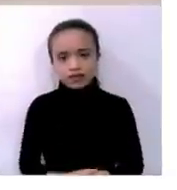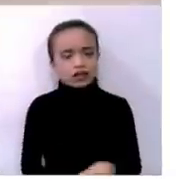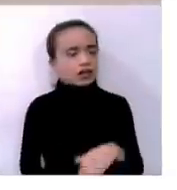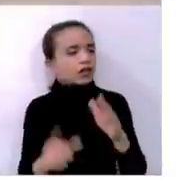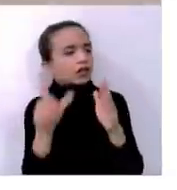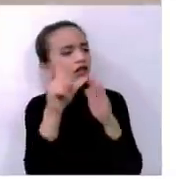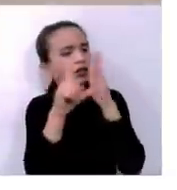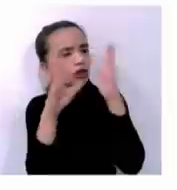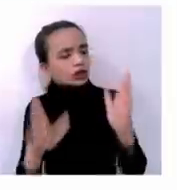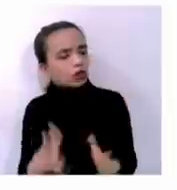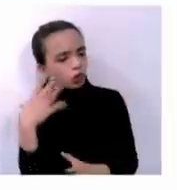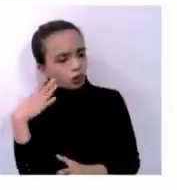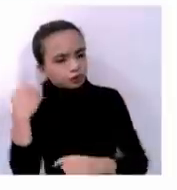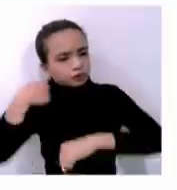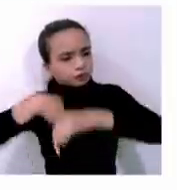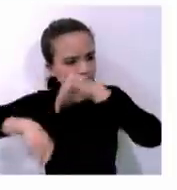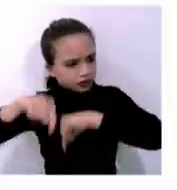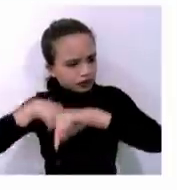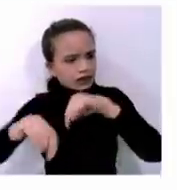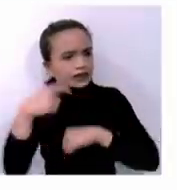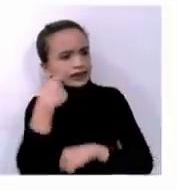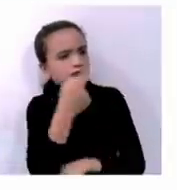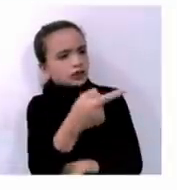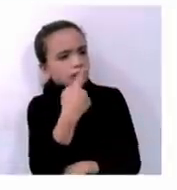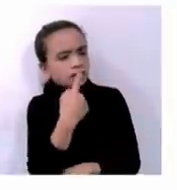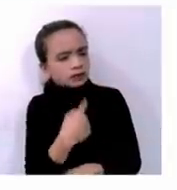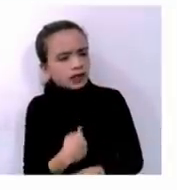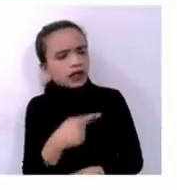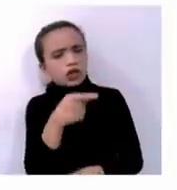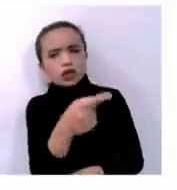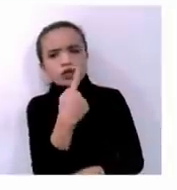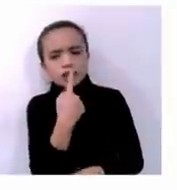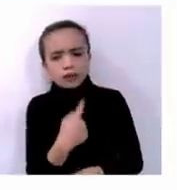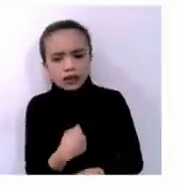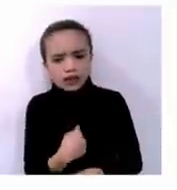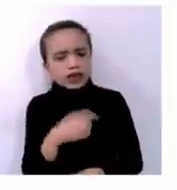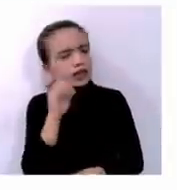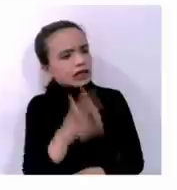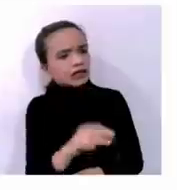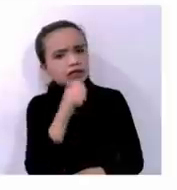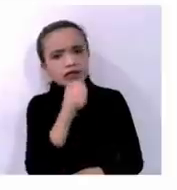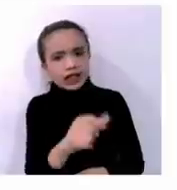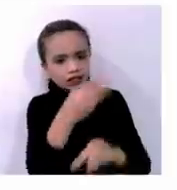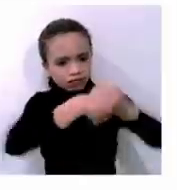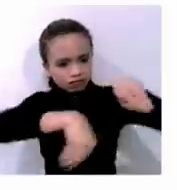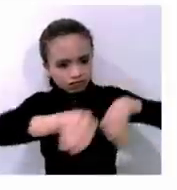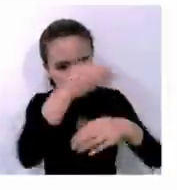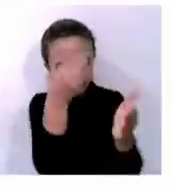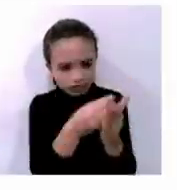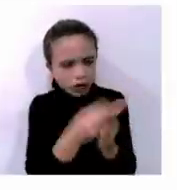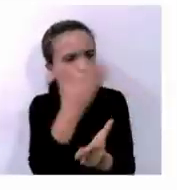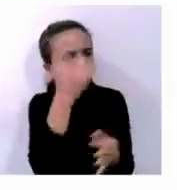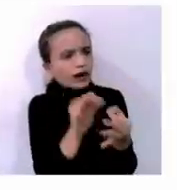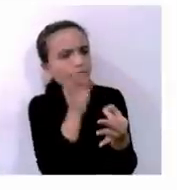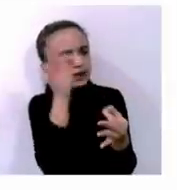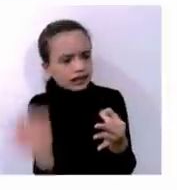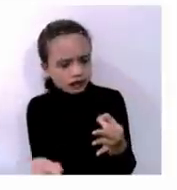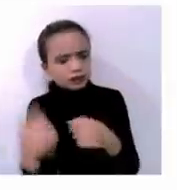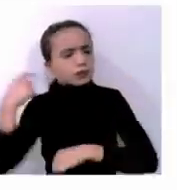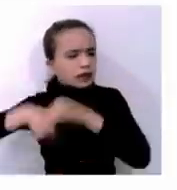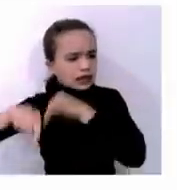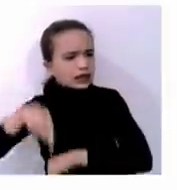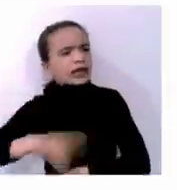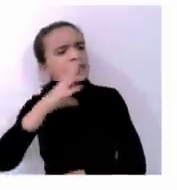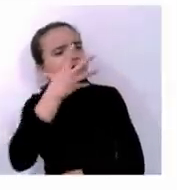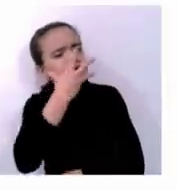Attorney Guanzon, let me just go back to an earlier statement that you made. You said po, kung hindi siya sinuhulan, bakit niya dinelay? So balik po tayo doon. Sino